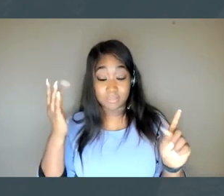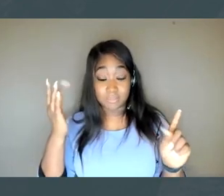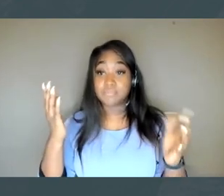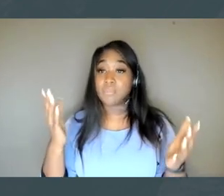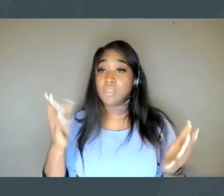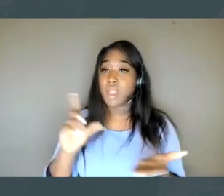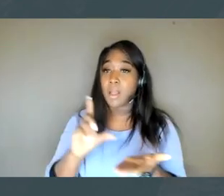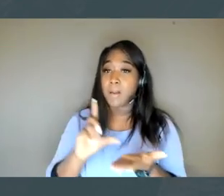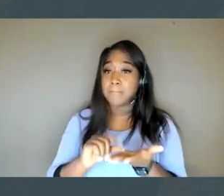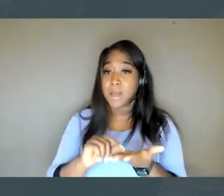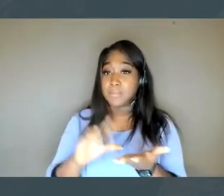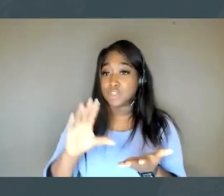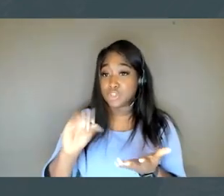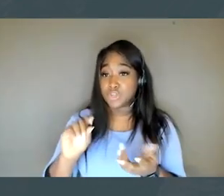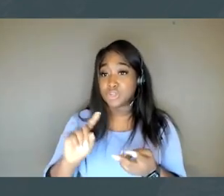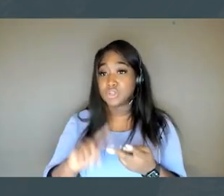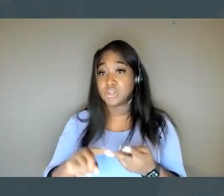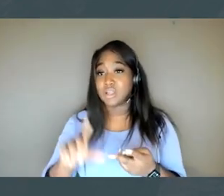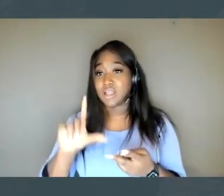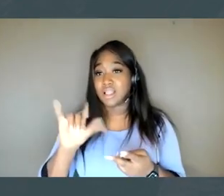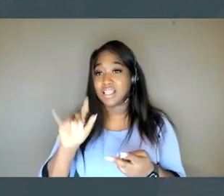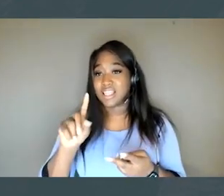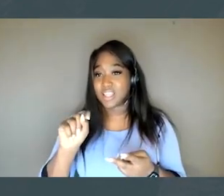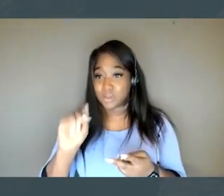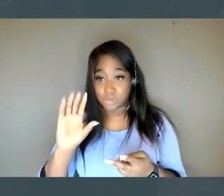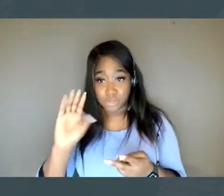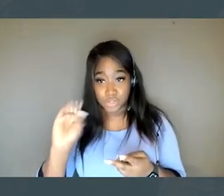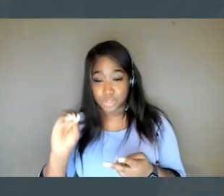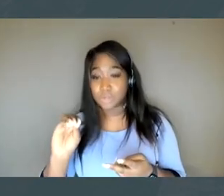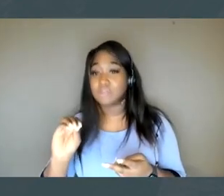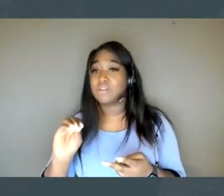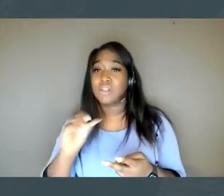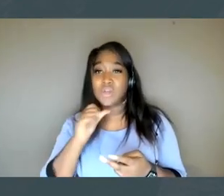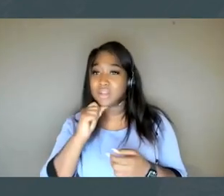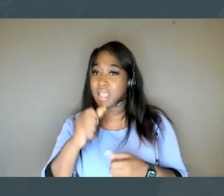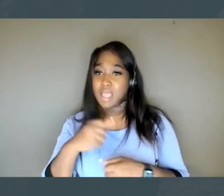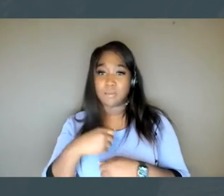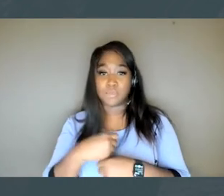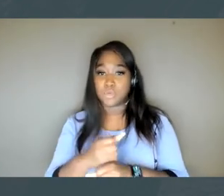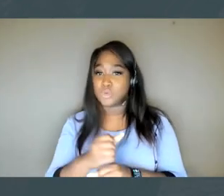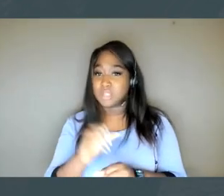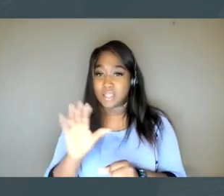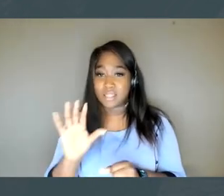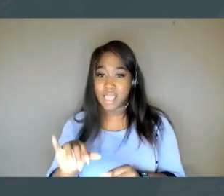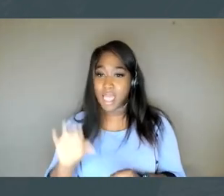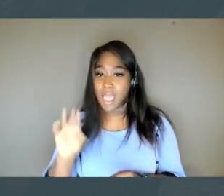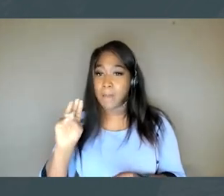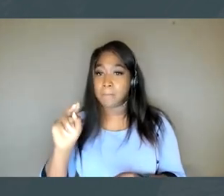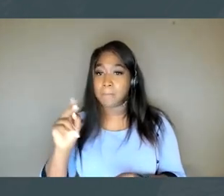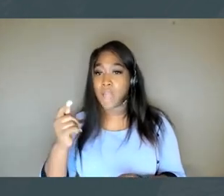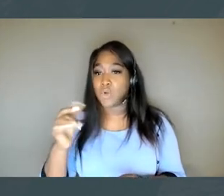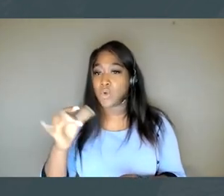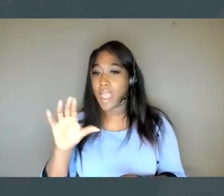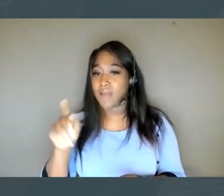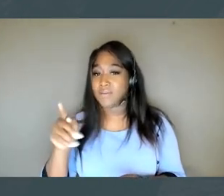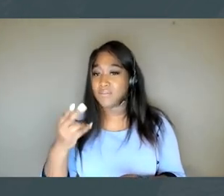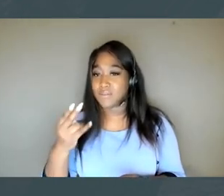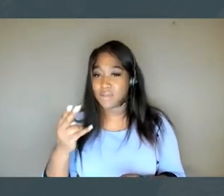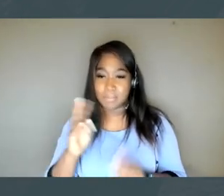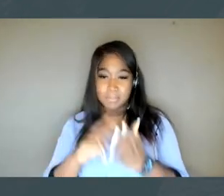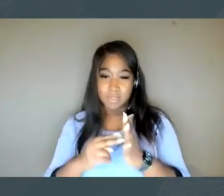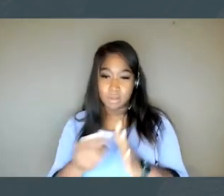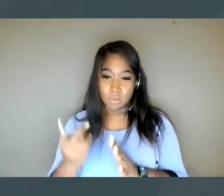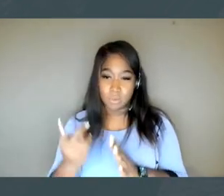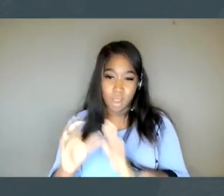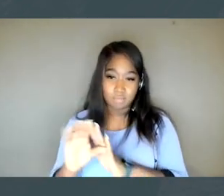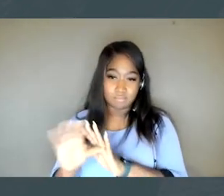publishers in literature, publishers are not producing that, you know, that monograph. So I think that